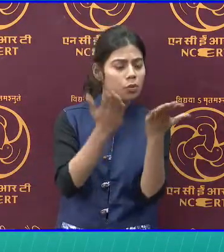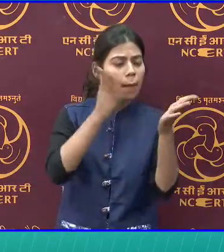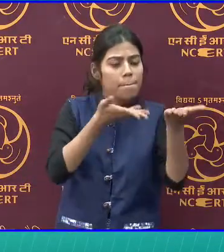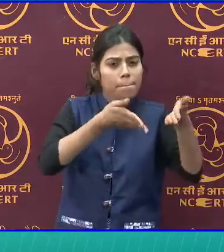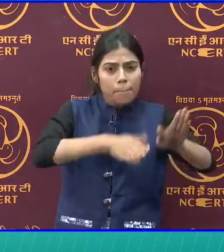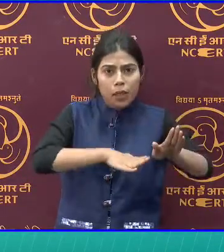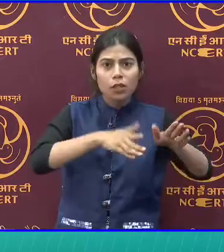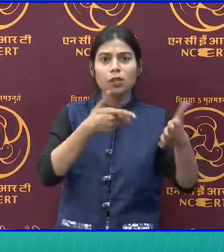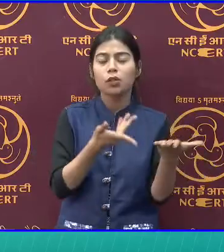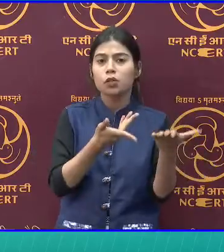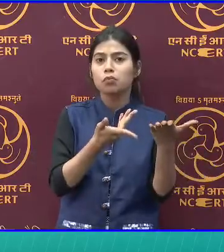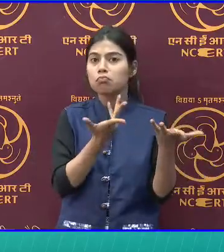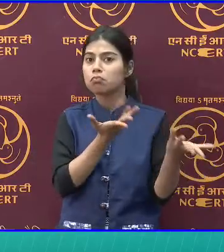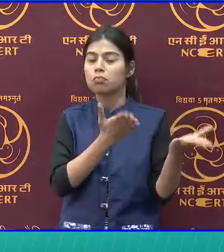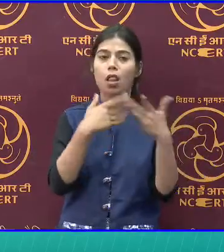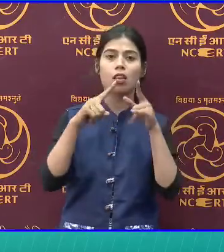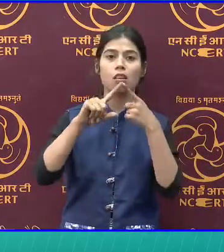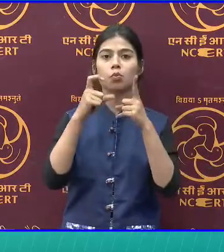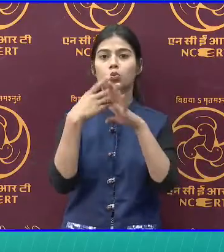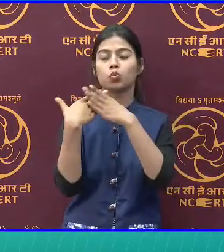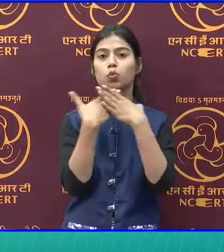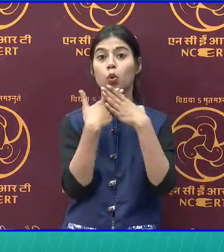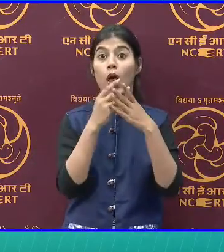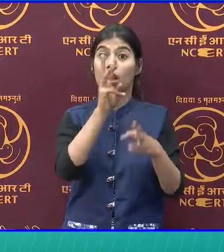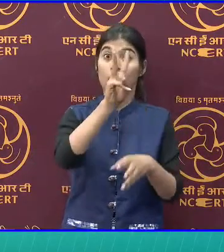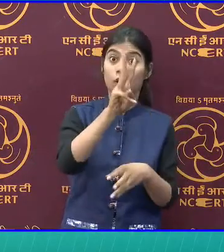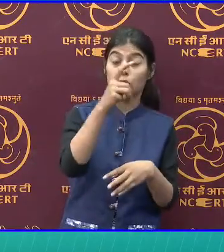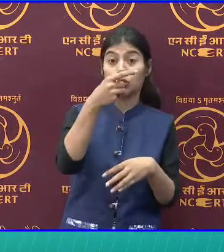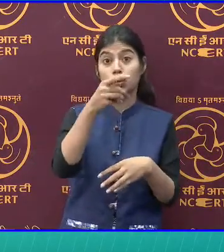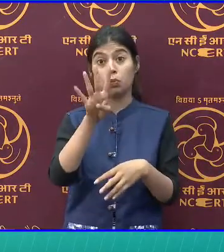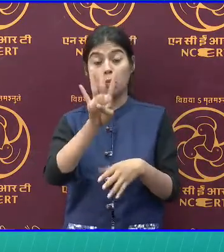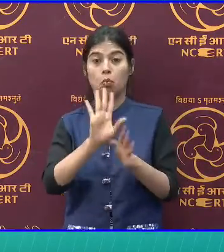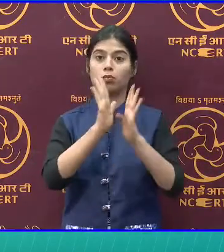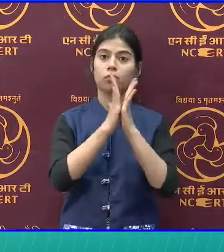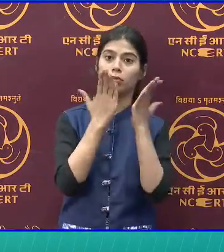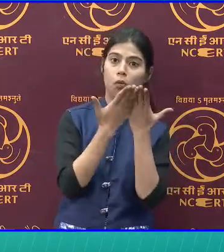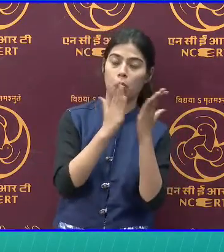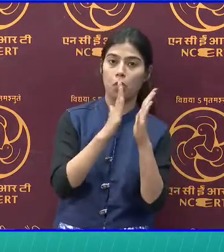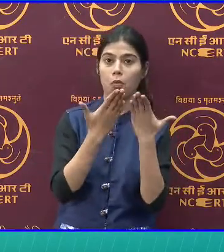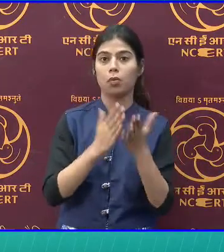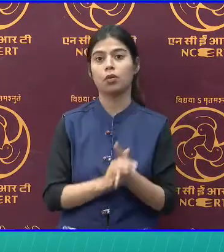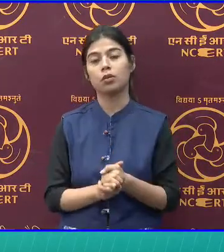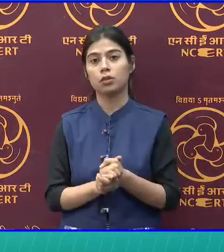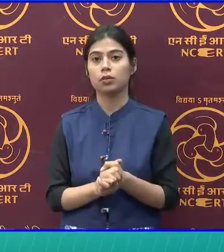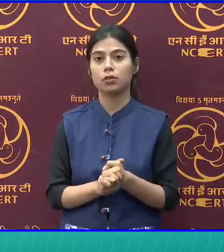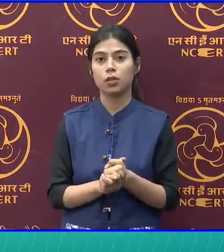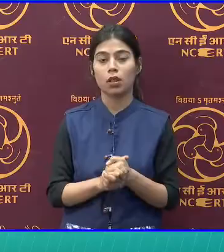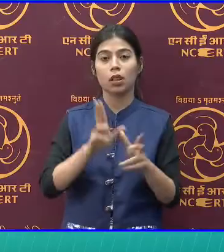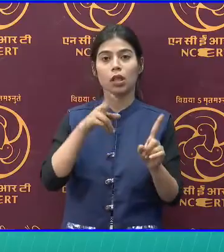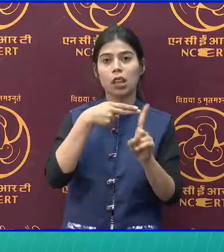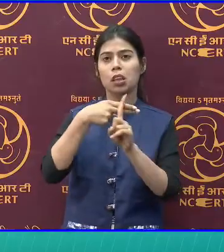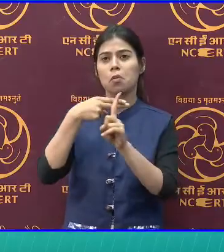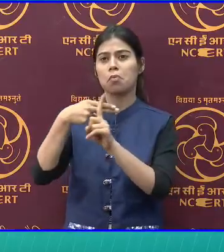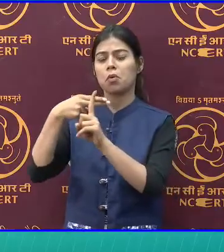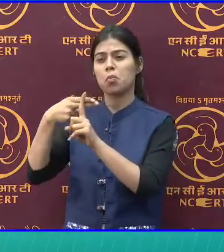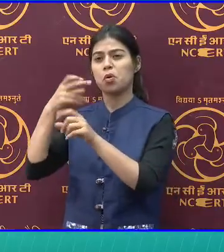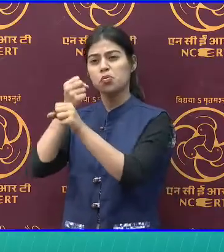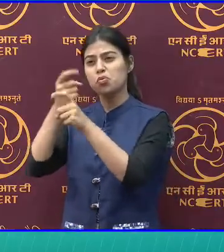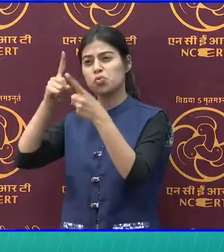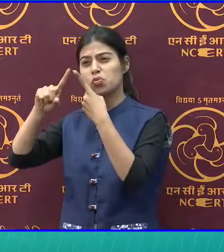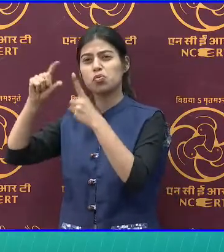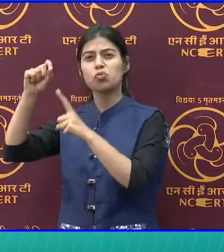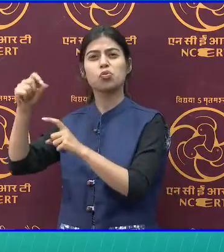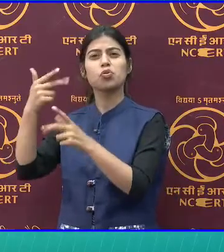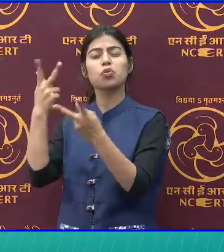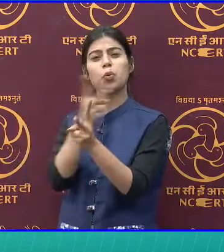NCF 2005, you had 3 textbooks like Social Political Life and Our Past, and then geography textbook in different themes